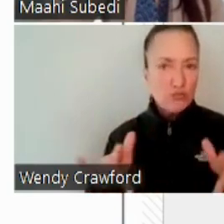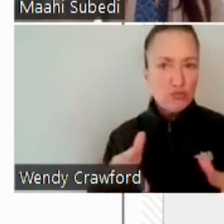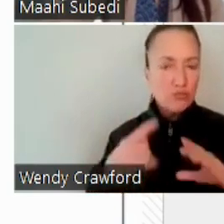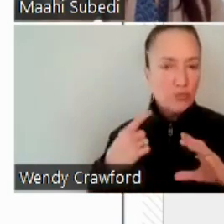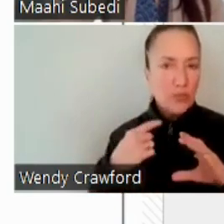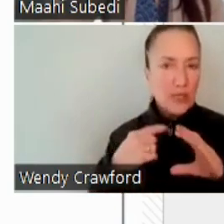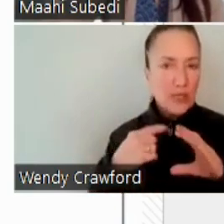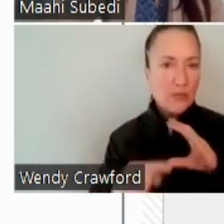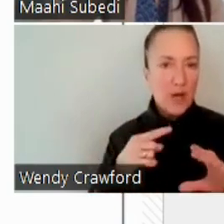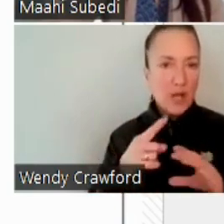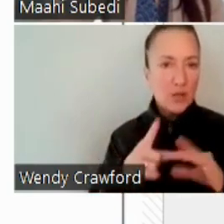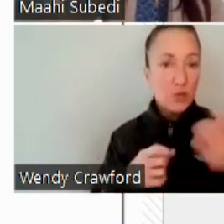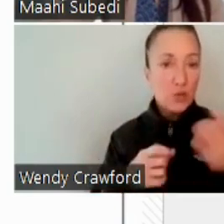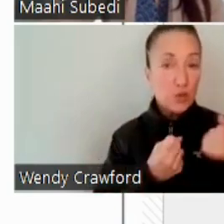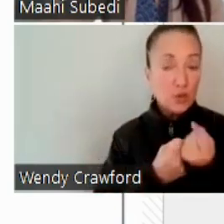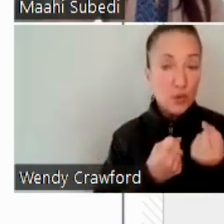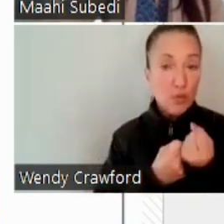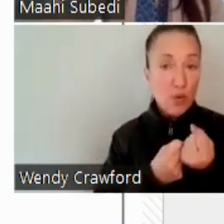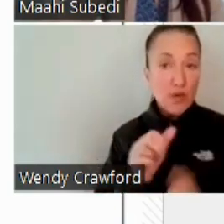to